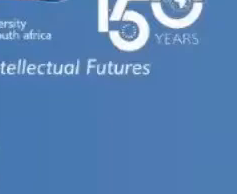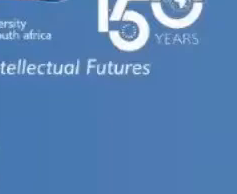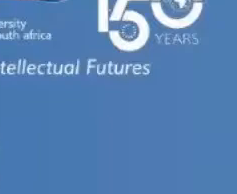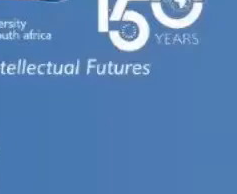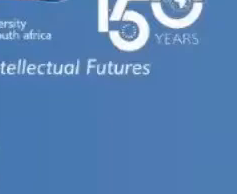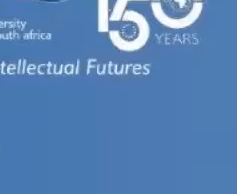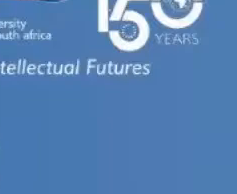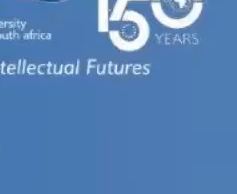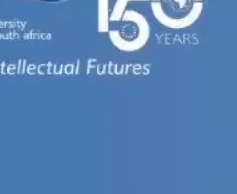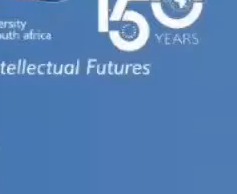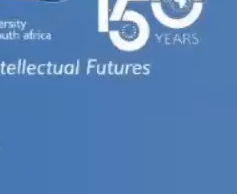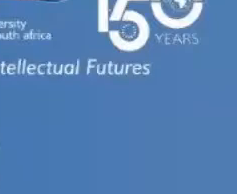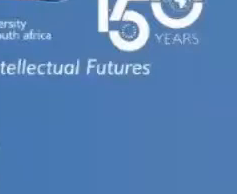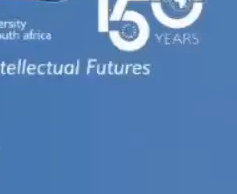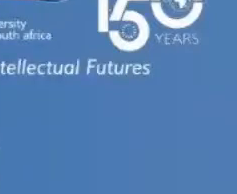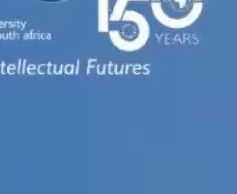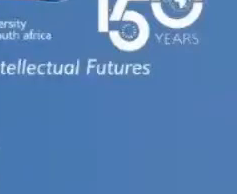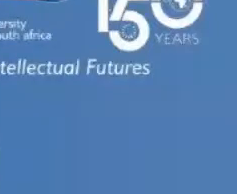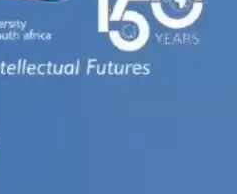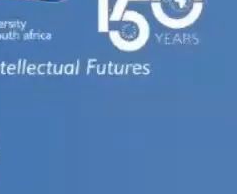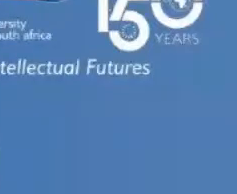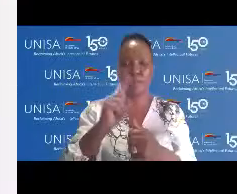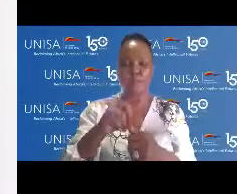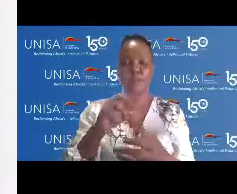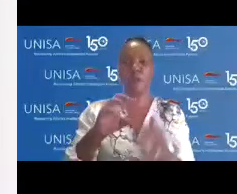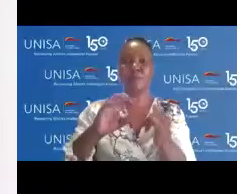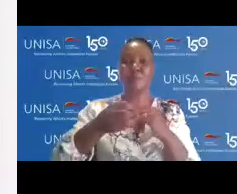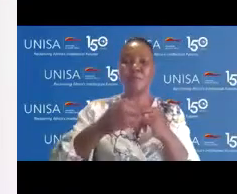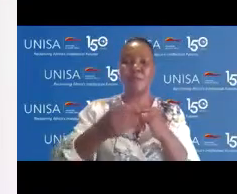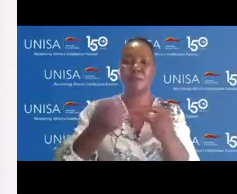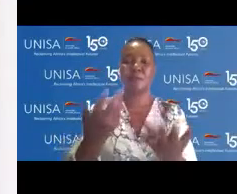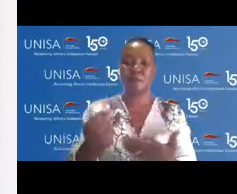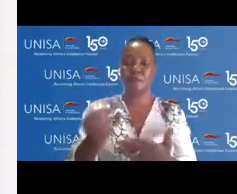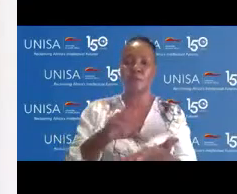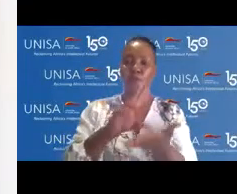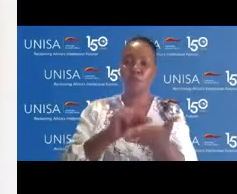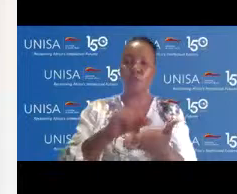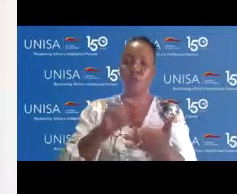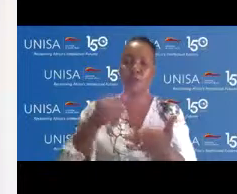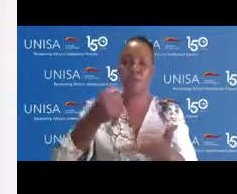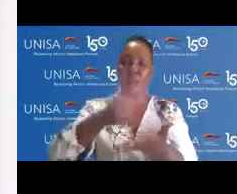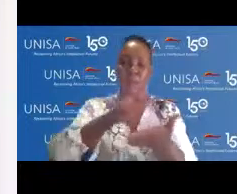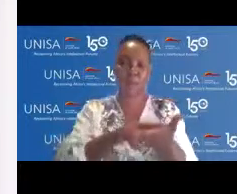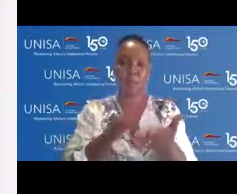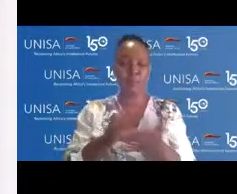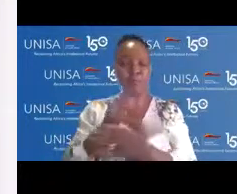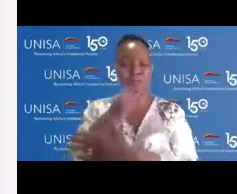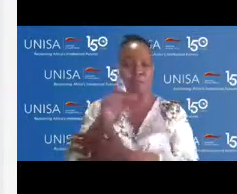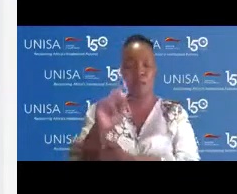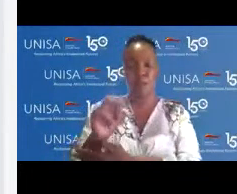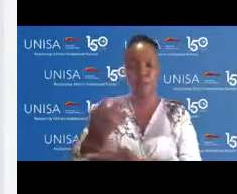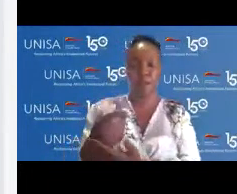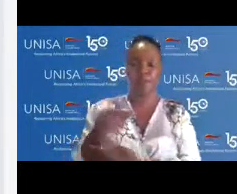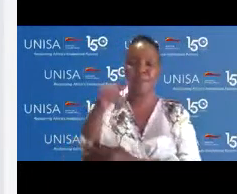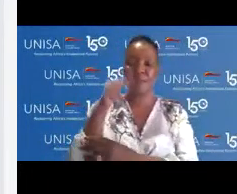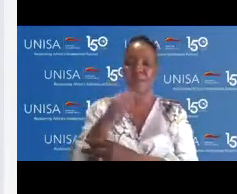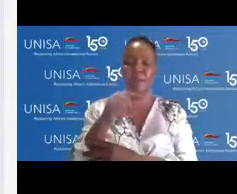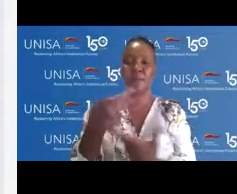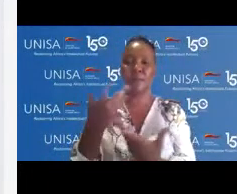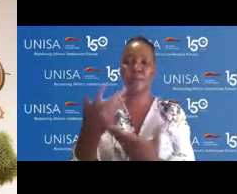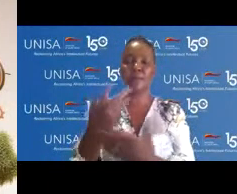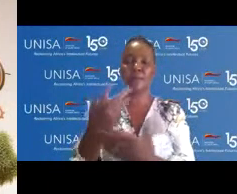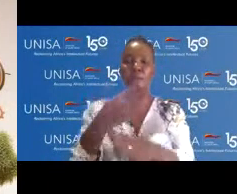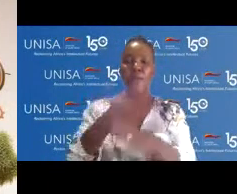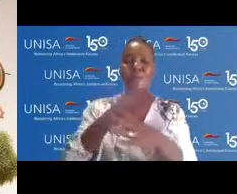is that when trying to download a certain application, they will tell you that the operating system